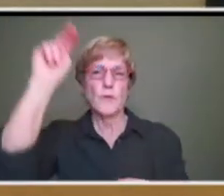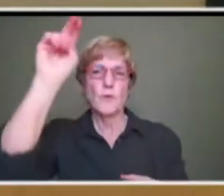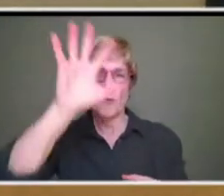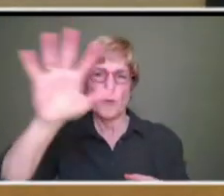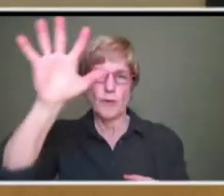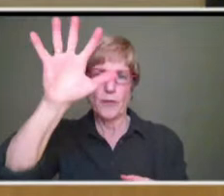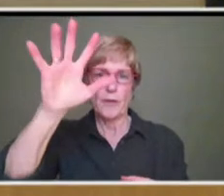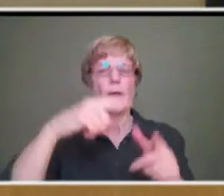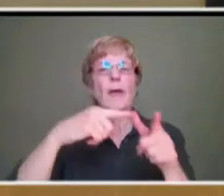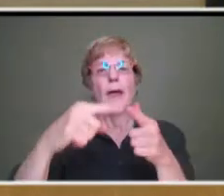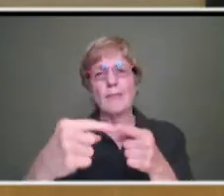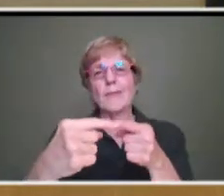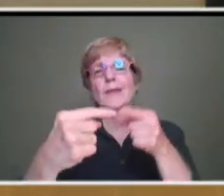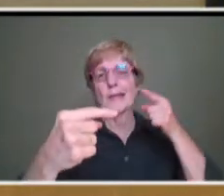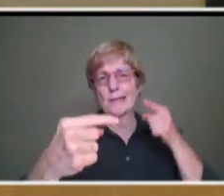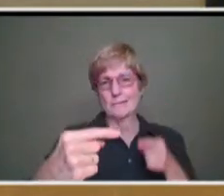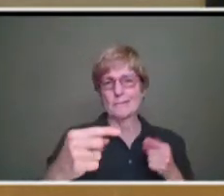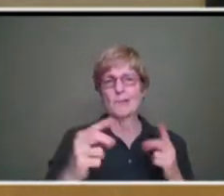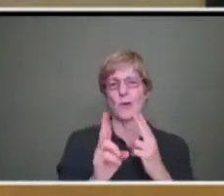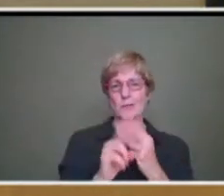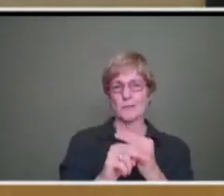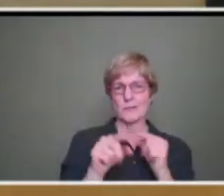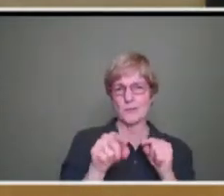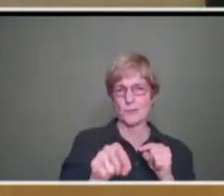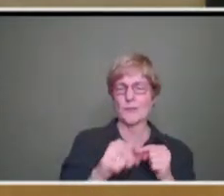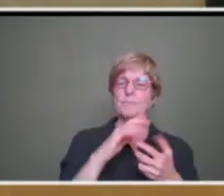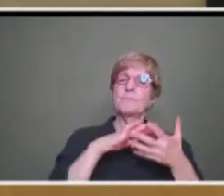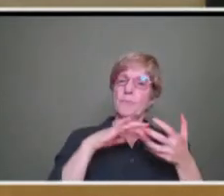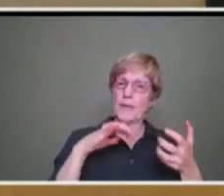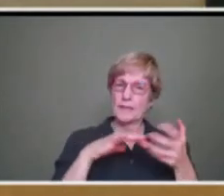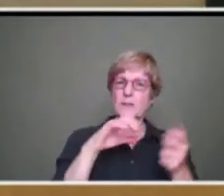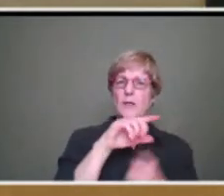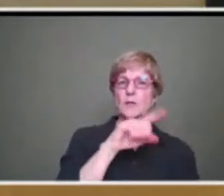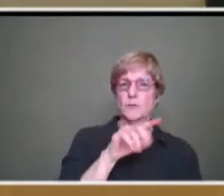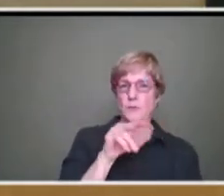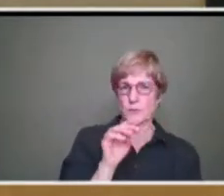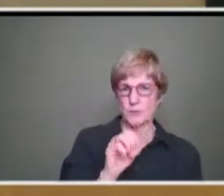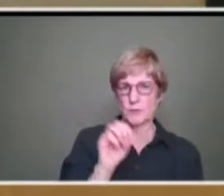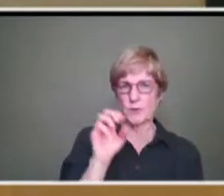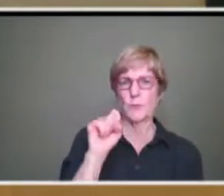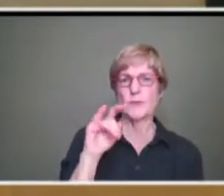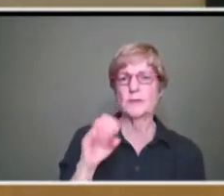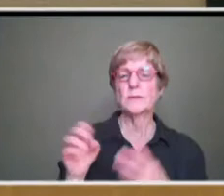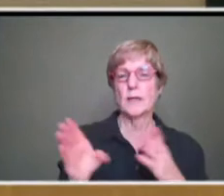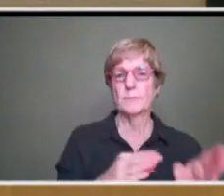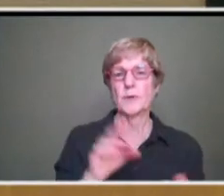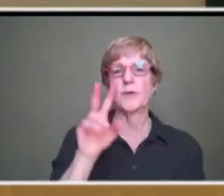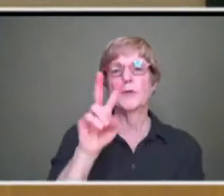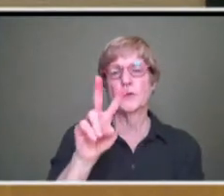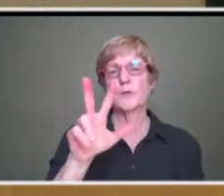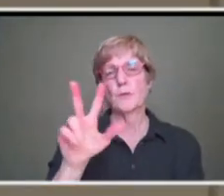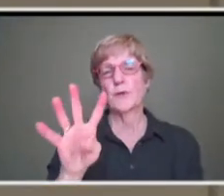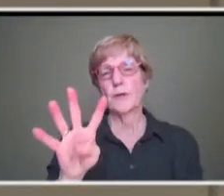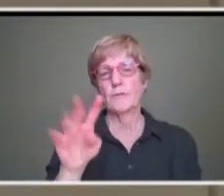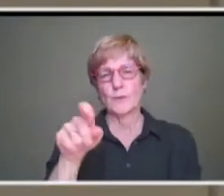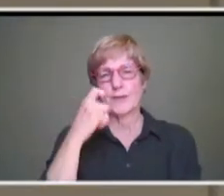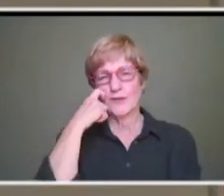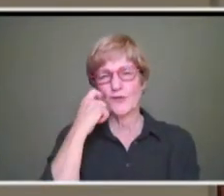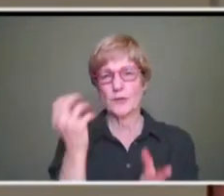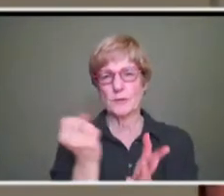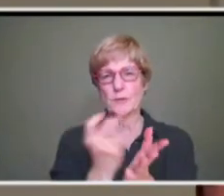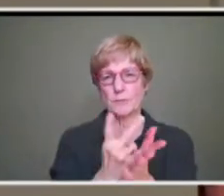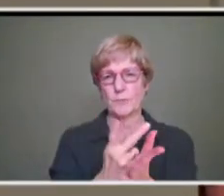across the street as you just dealt with was the industrially Zone site plan for 234 that you just approved